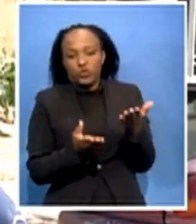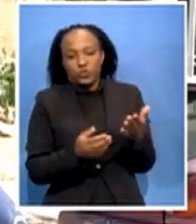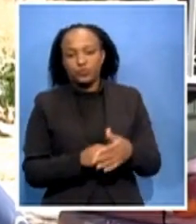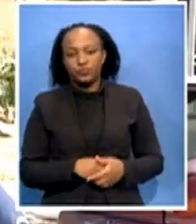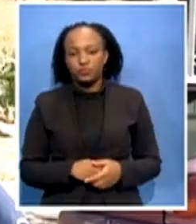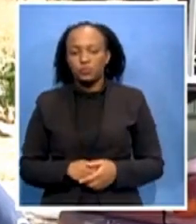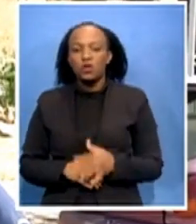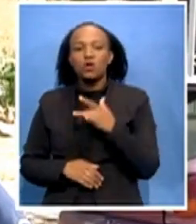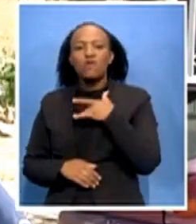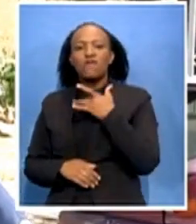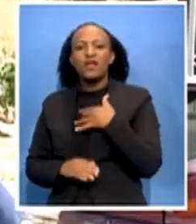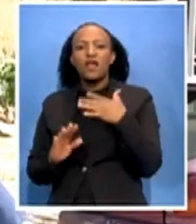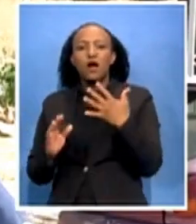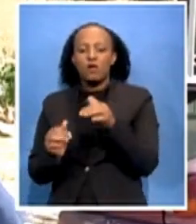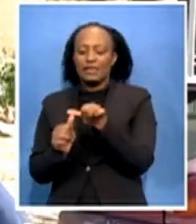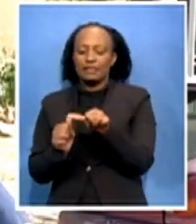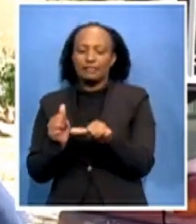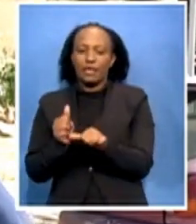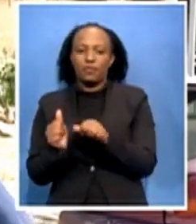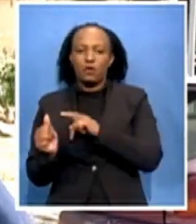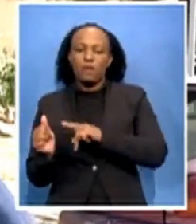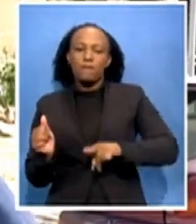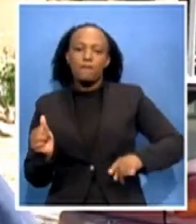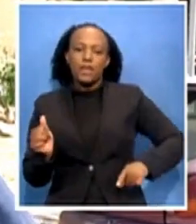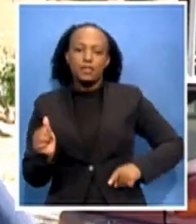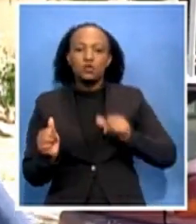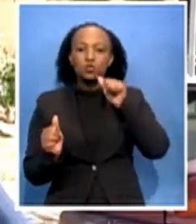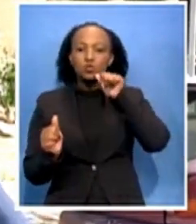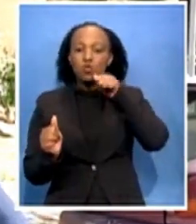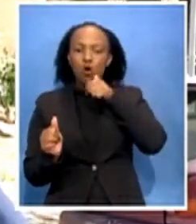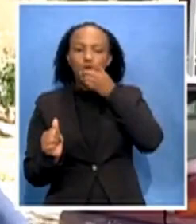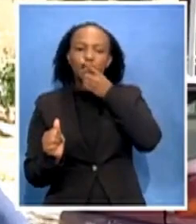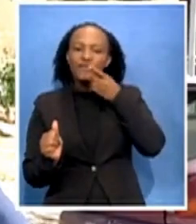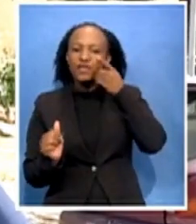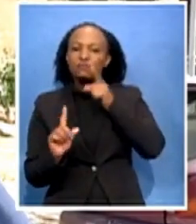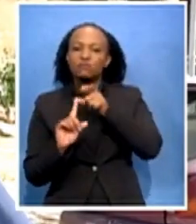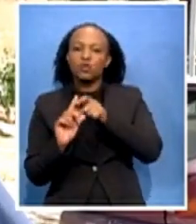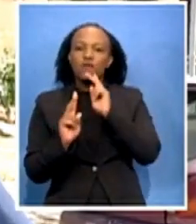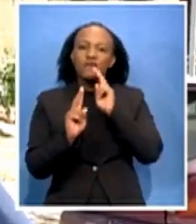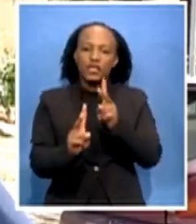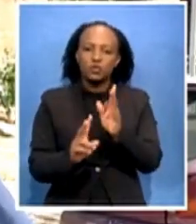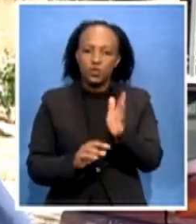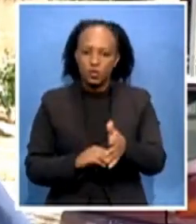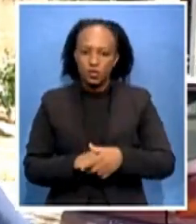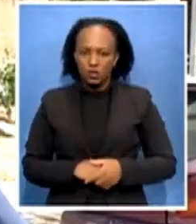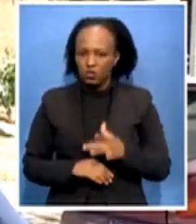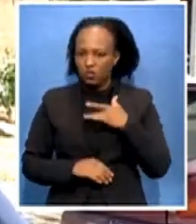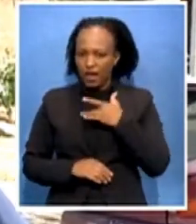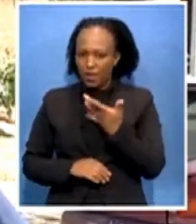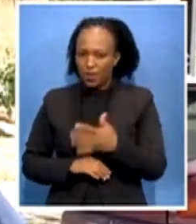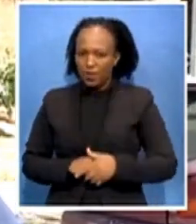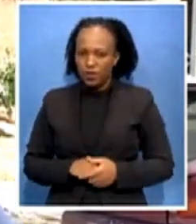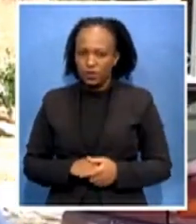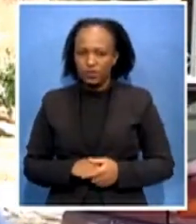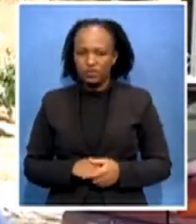David Mabuza tomorrow in an oversight visit? I think it's a dump visit, if I may put